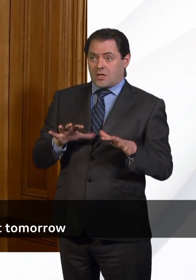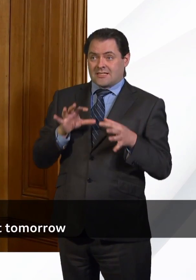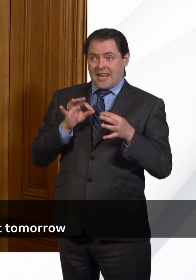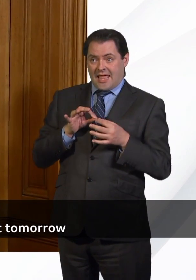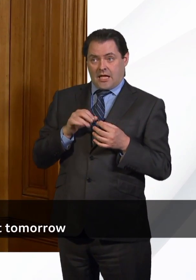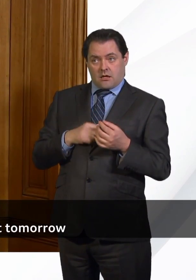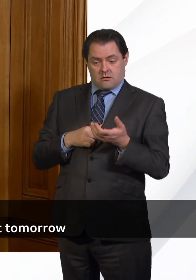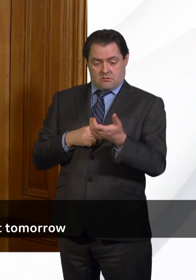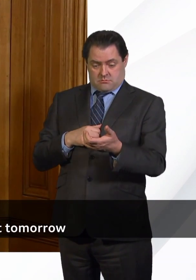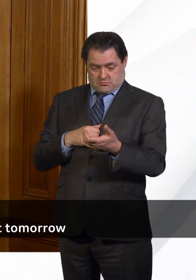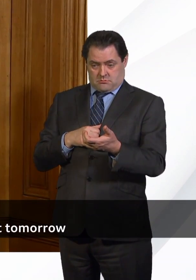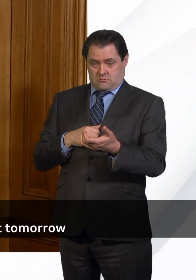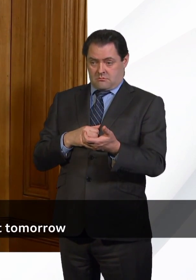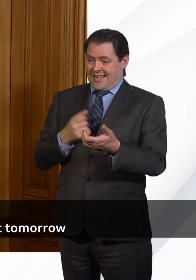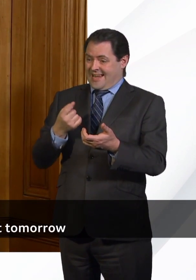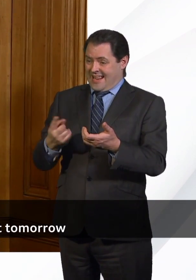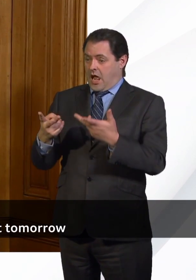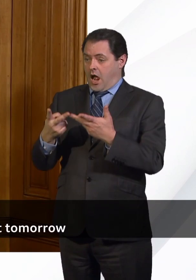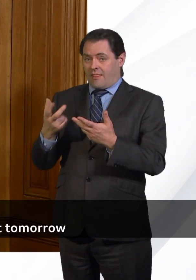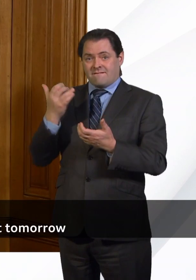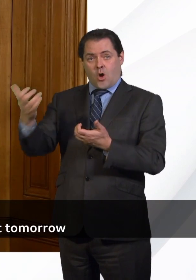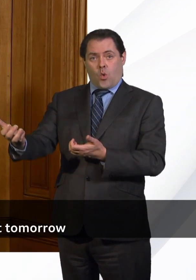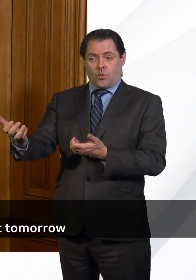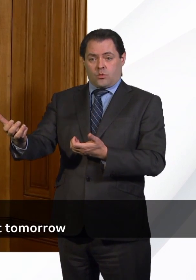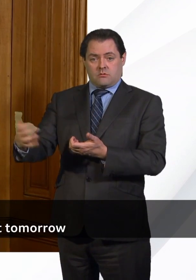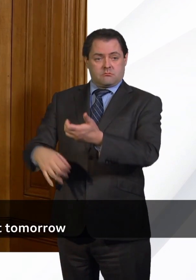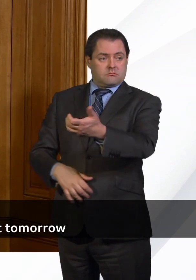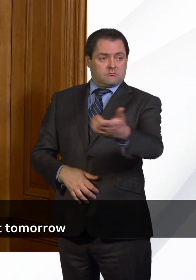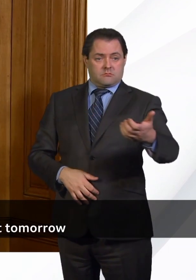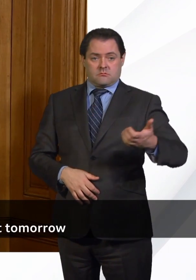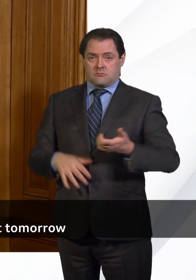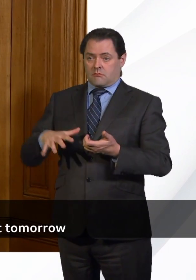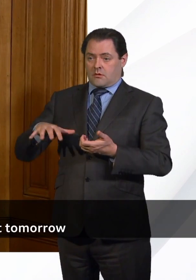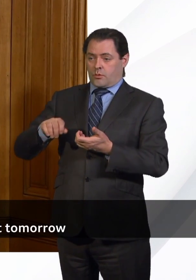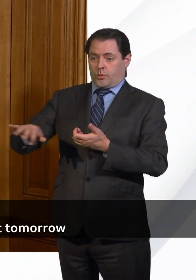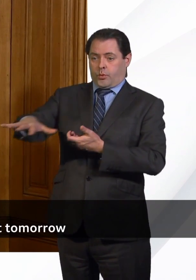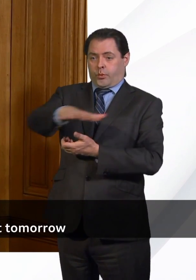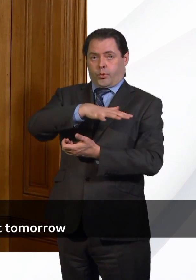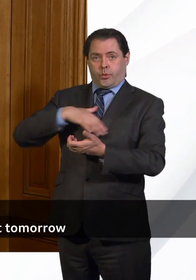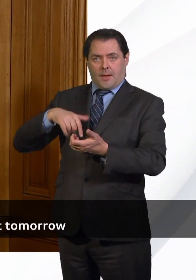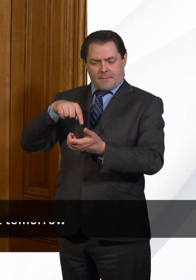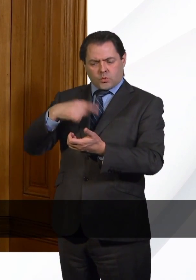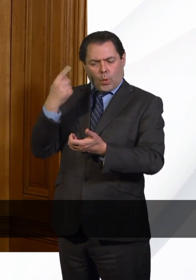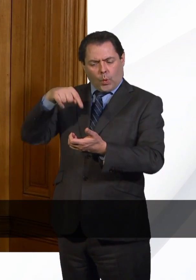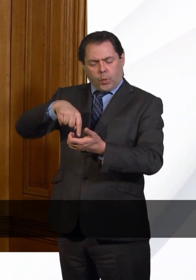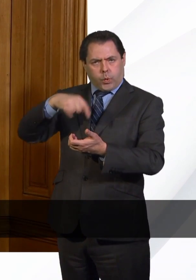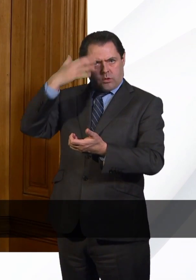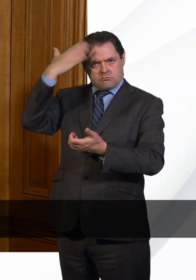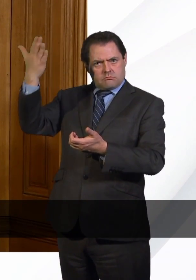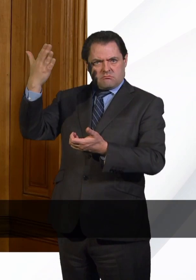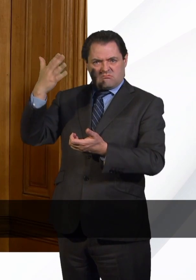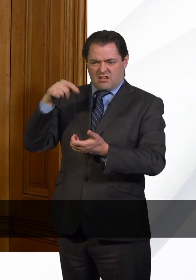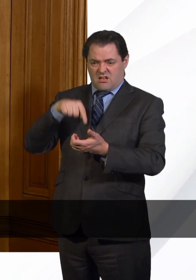about the phone, where it was, which other phones it's been in contact with, but only using anonymised, randomly generated